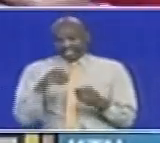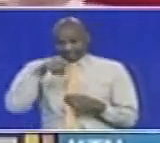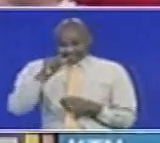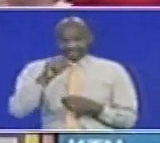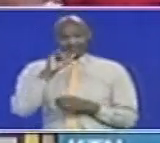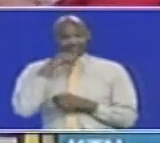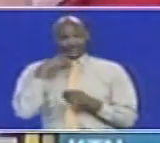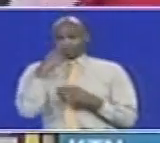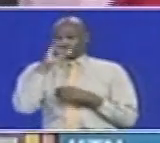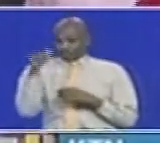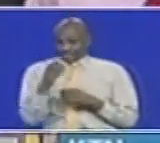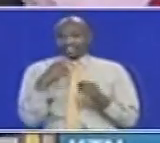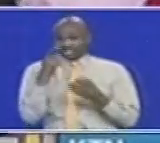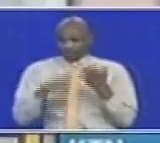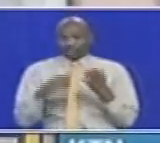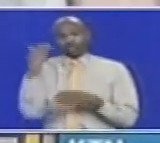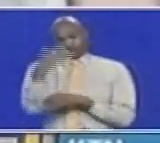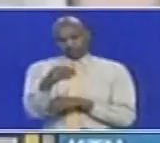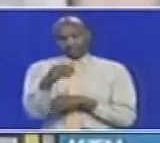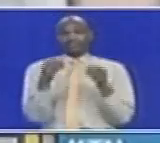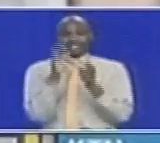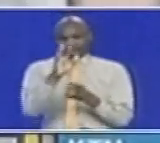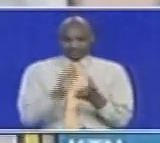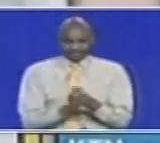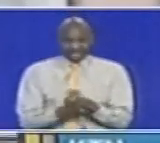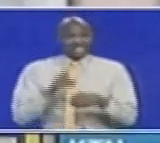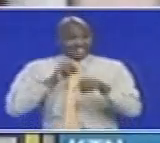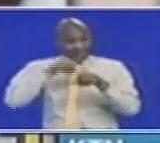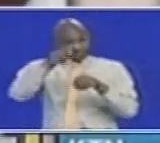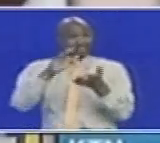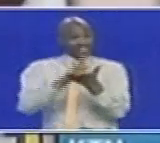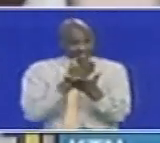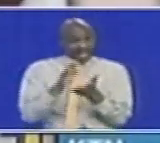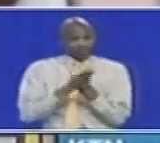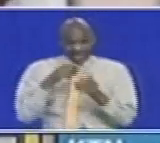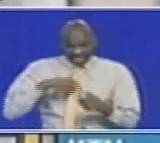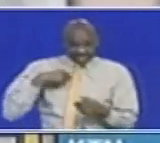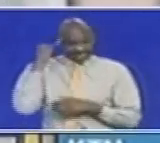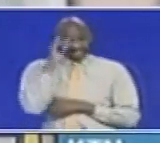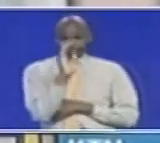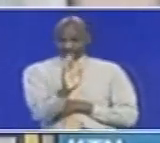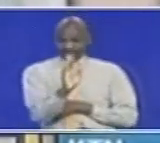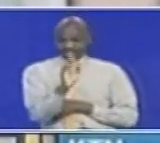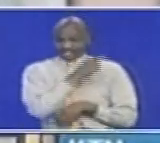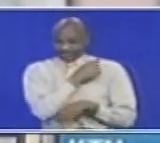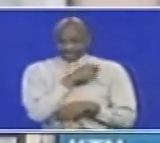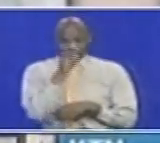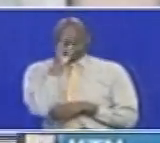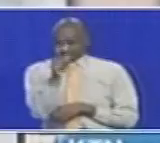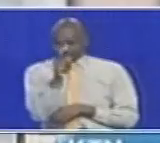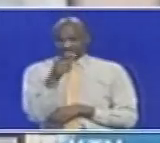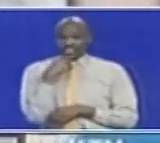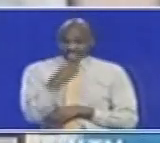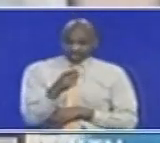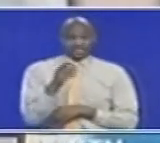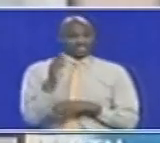rally after a meeting with Kimayo. After he shared with us his intelligence and what security challenges he's